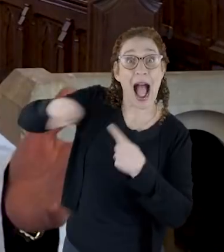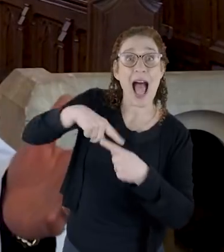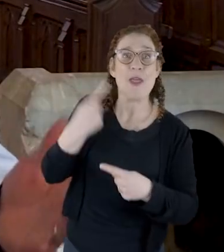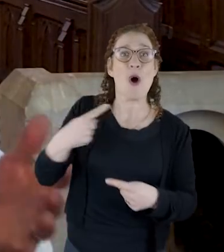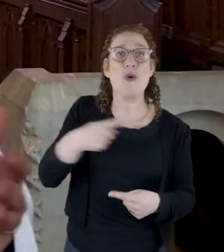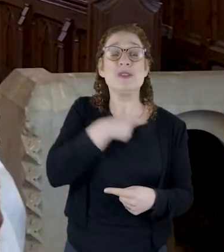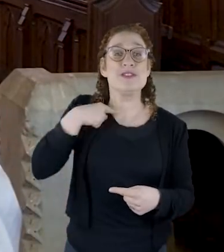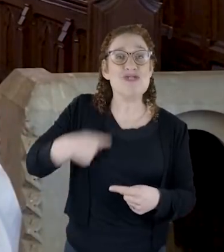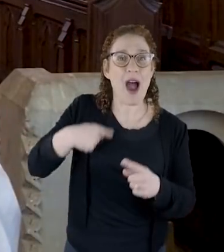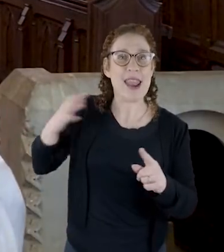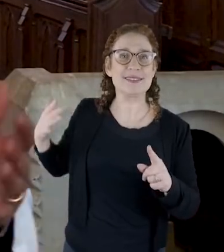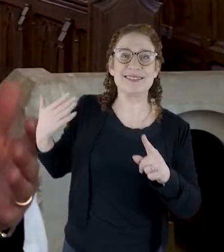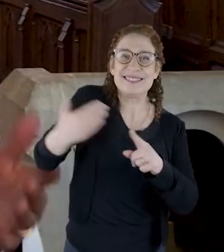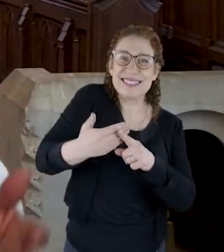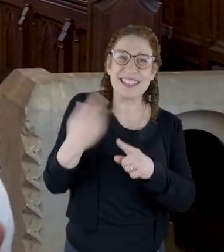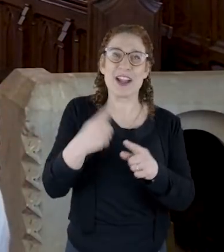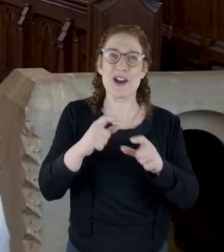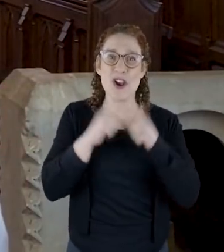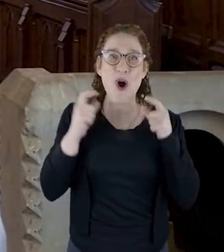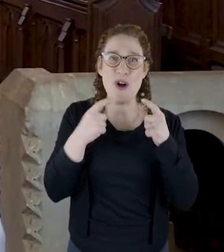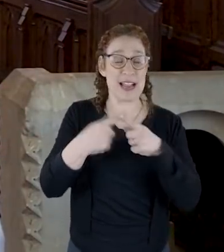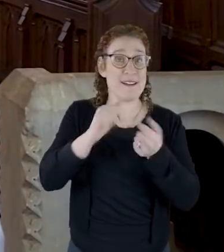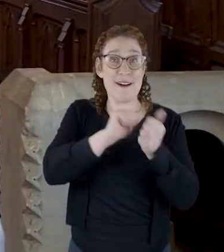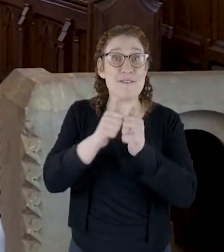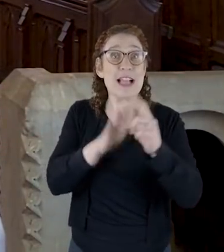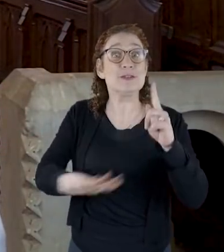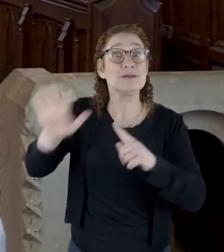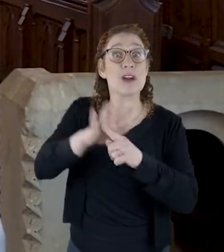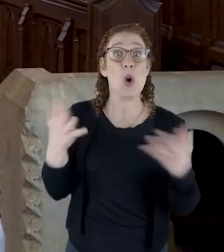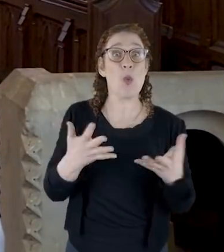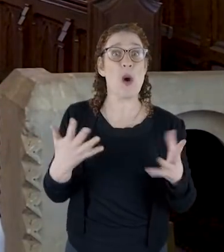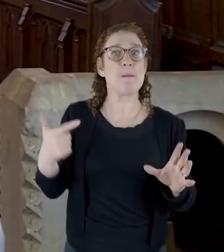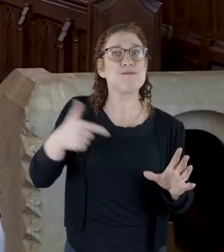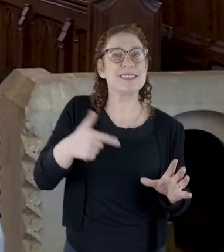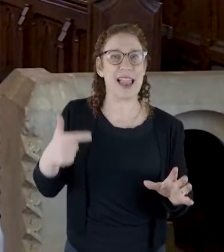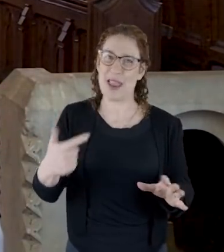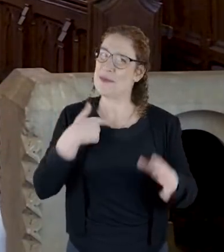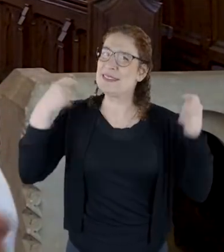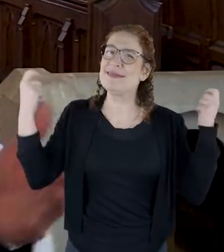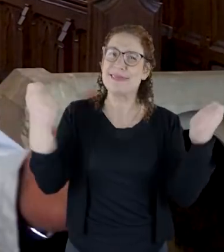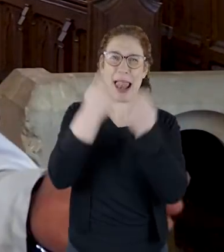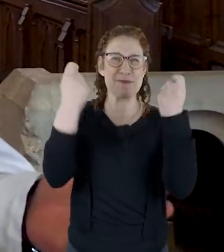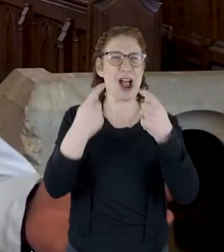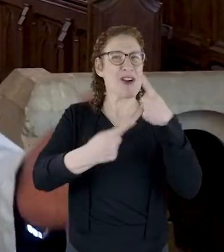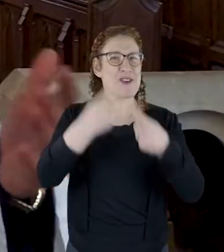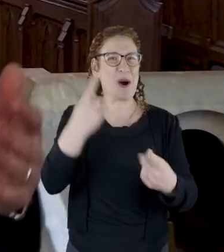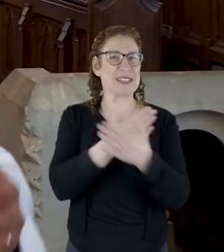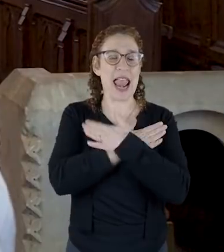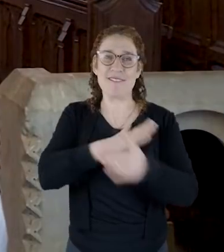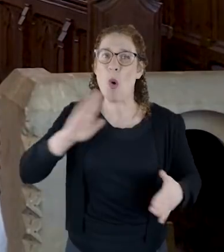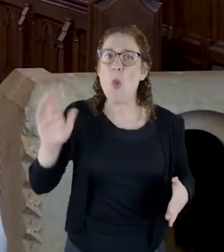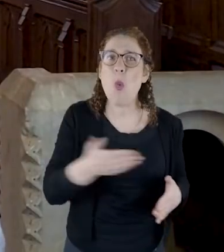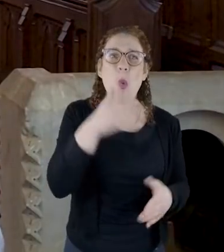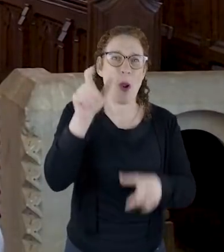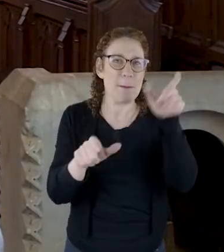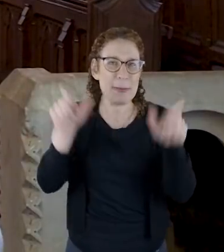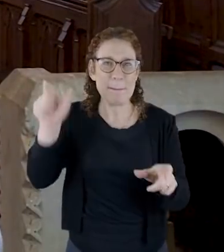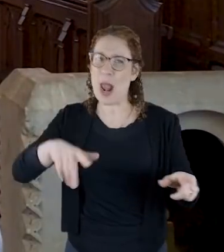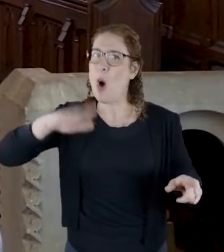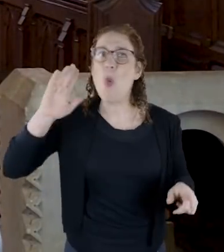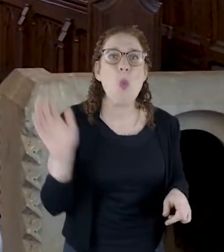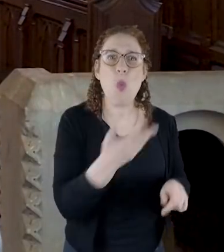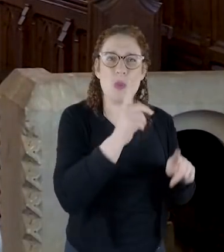heritage clergy and some friends from across the Diocese of Bristol as we celebrate God's love for all people and all cultures.